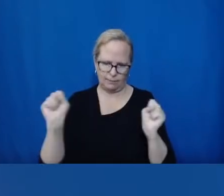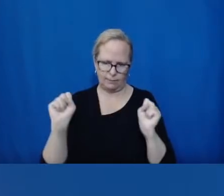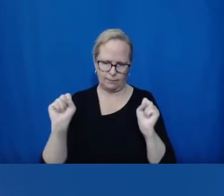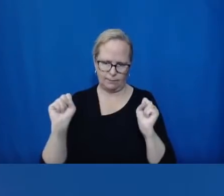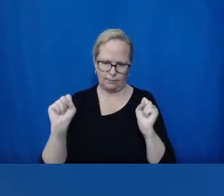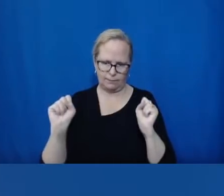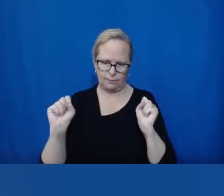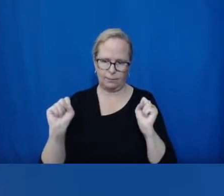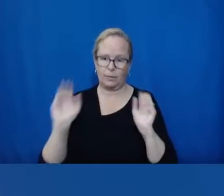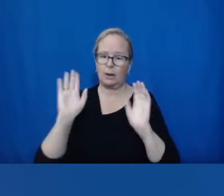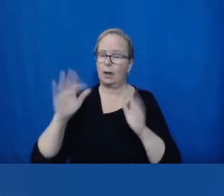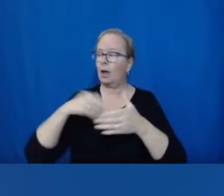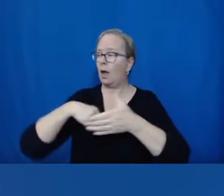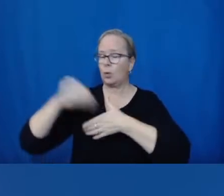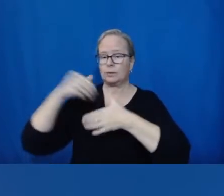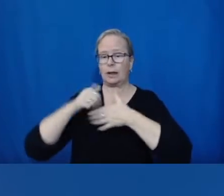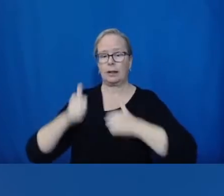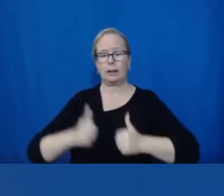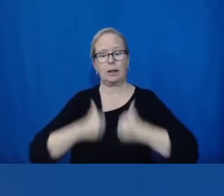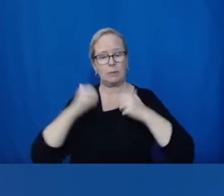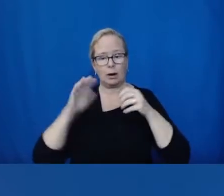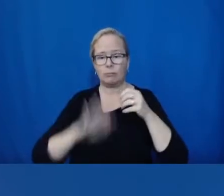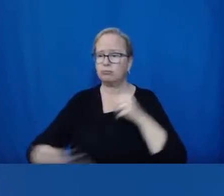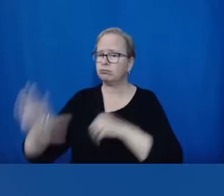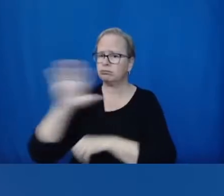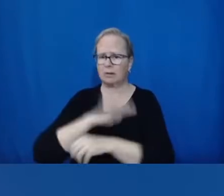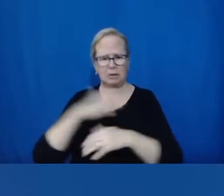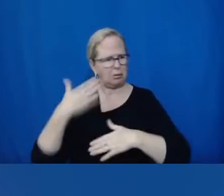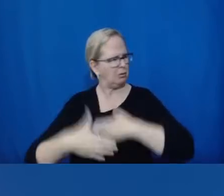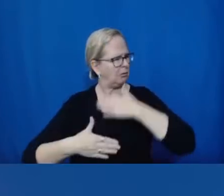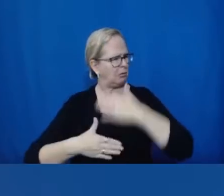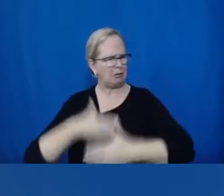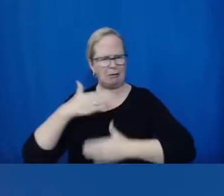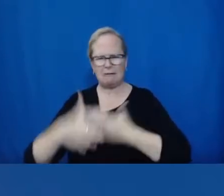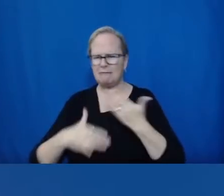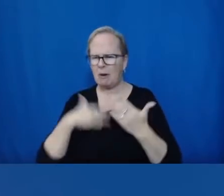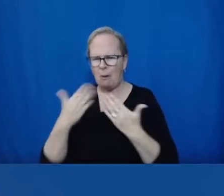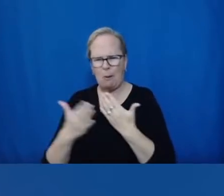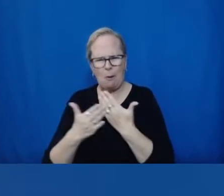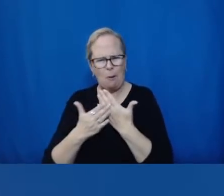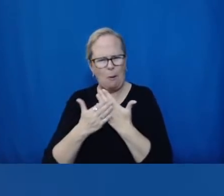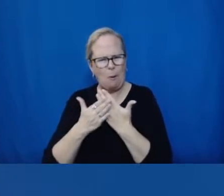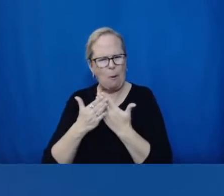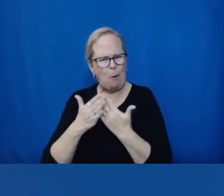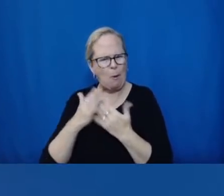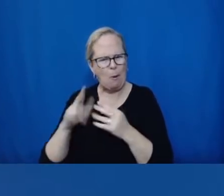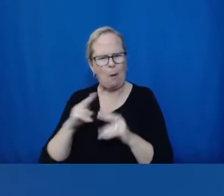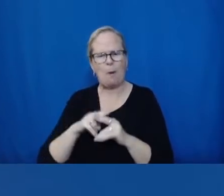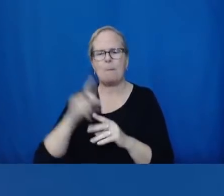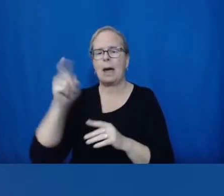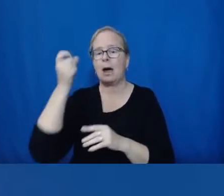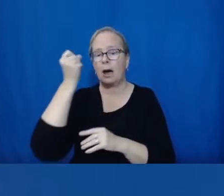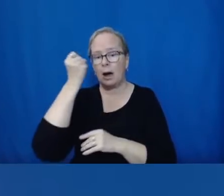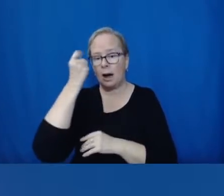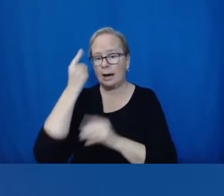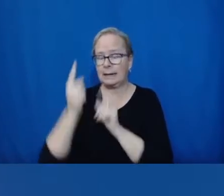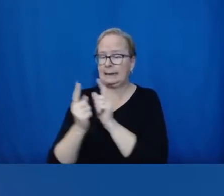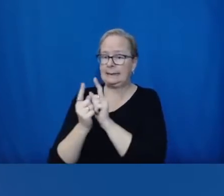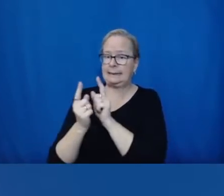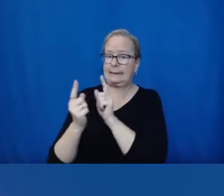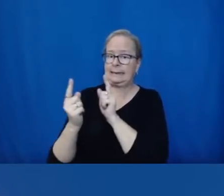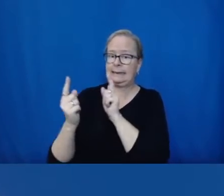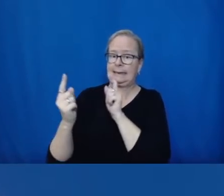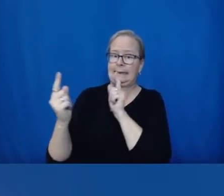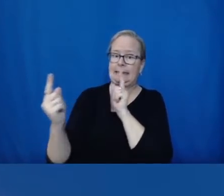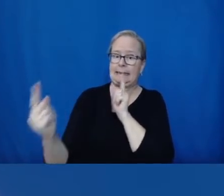where life feels almost normal, it's understandable to want to keep your distance from the unfathomable horrors